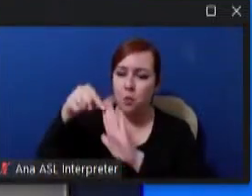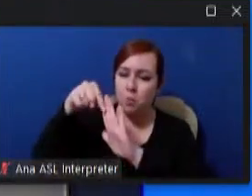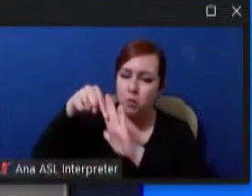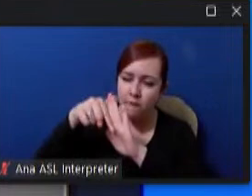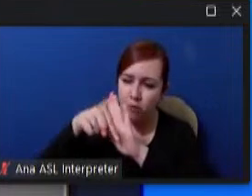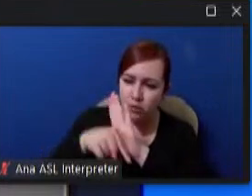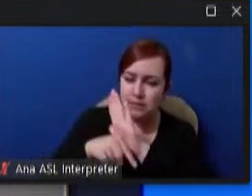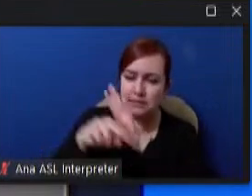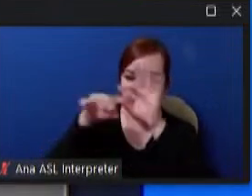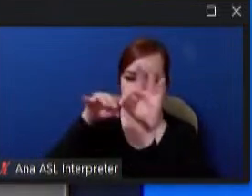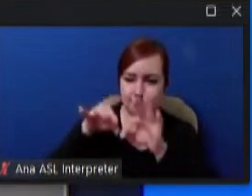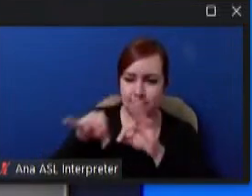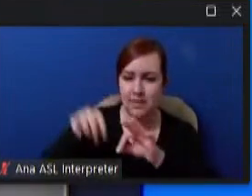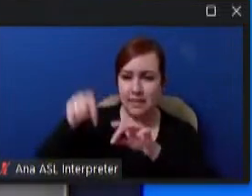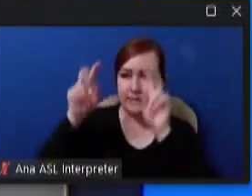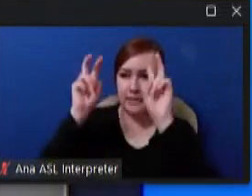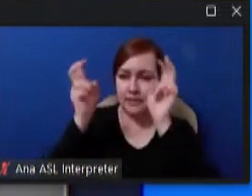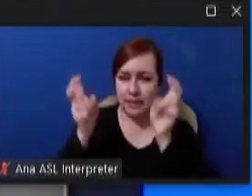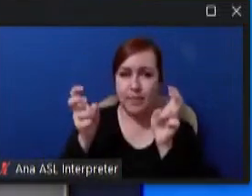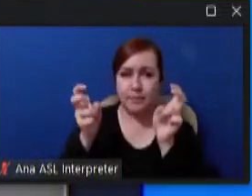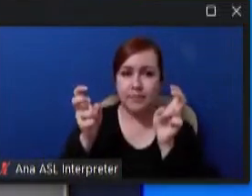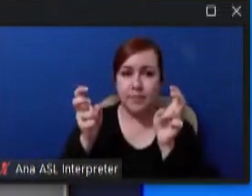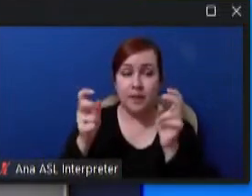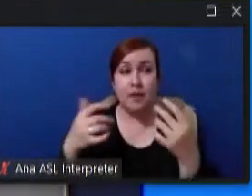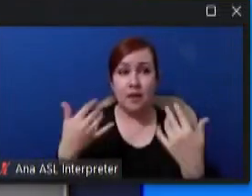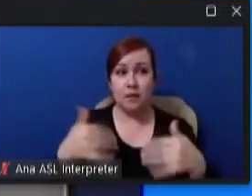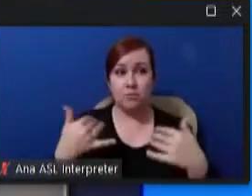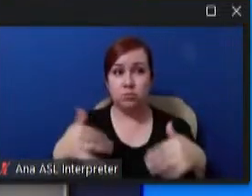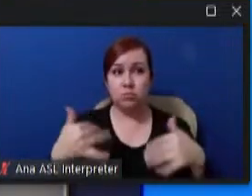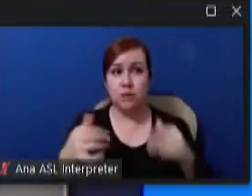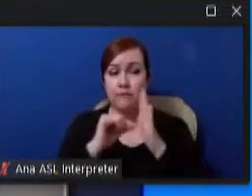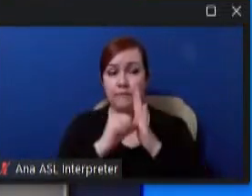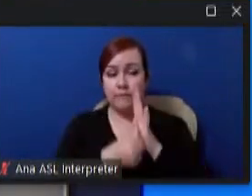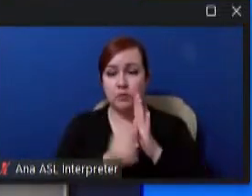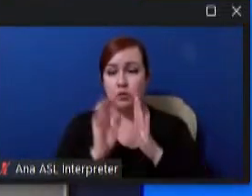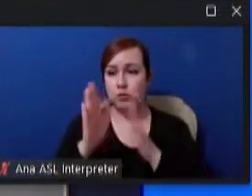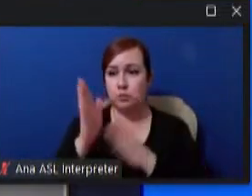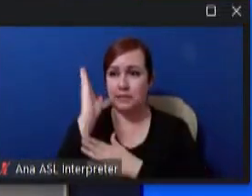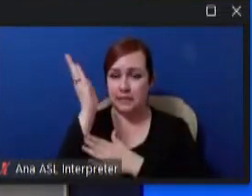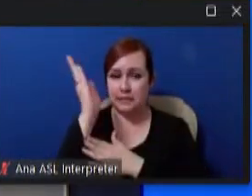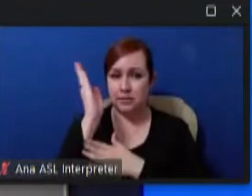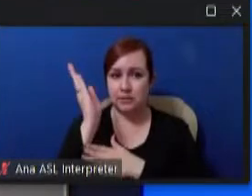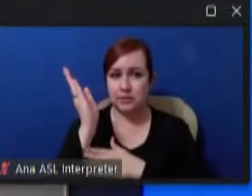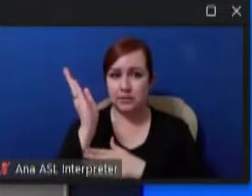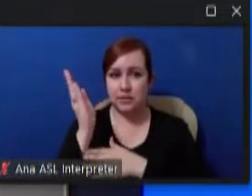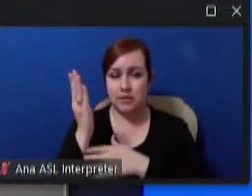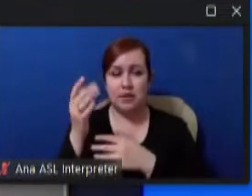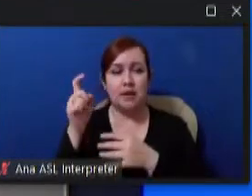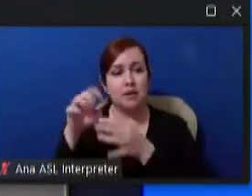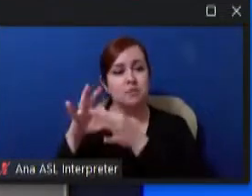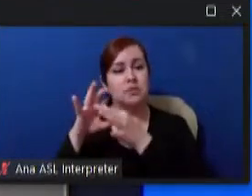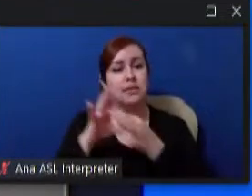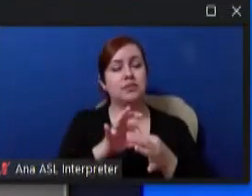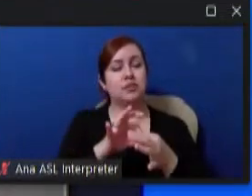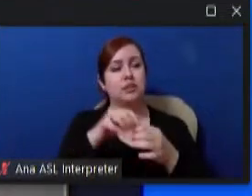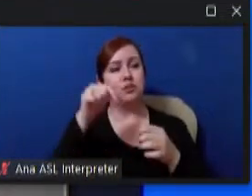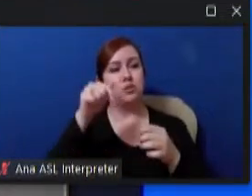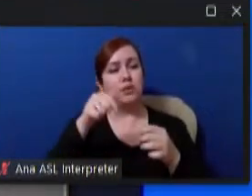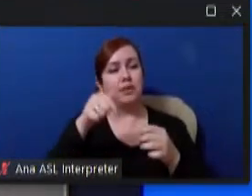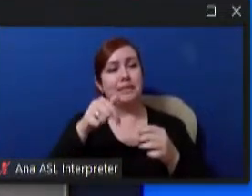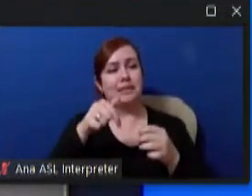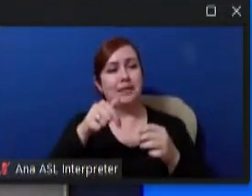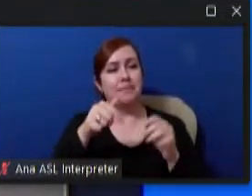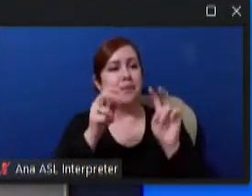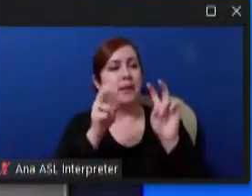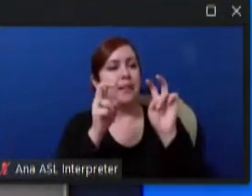present here to delve deeper into these topics, which I did not hear in your presentation. I'm